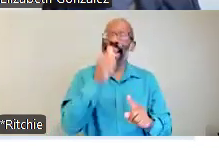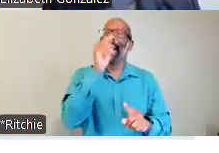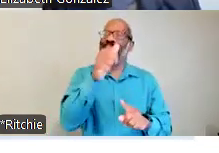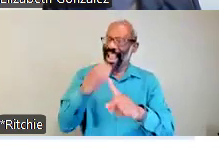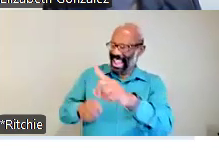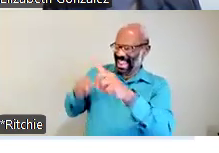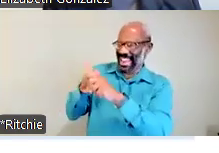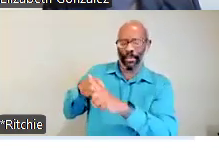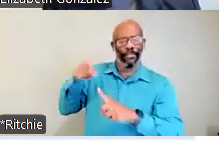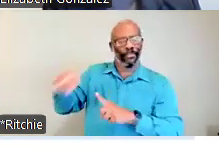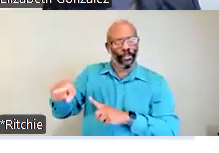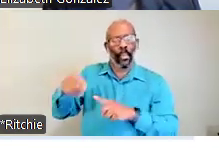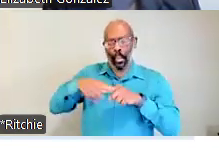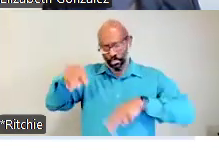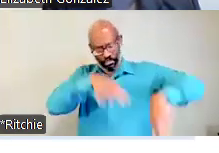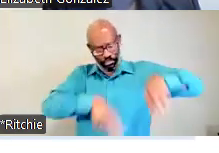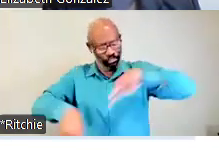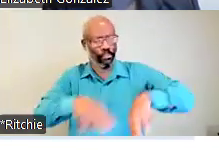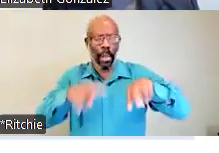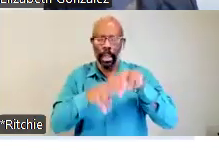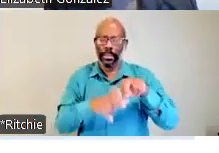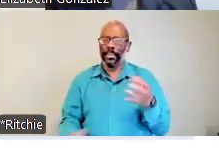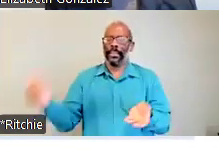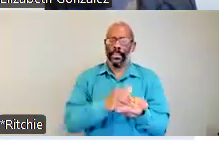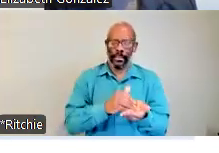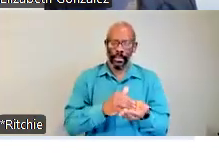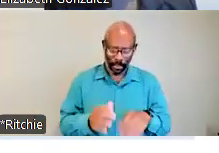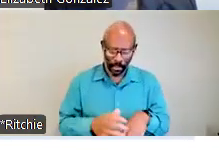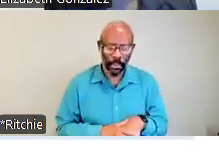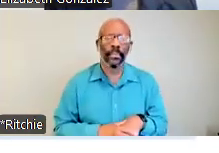company to start that claims process.